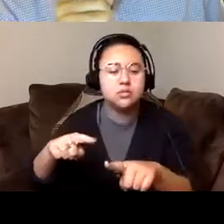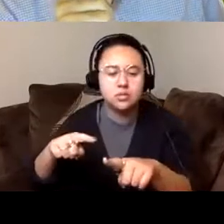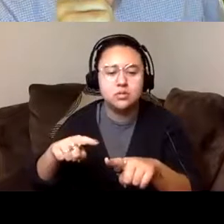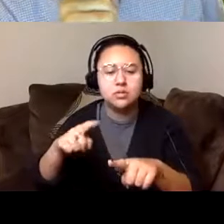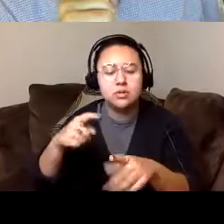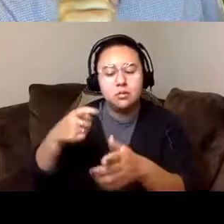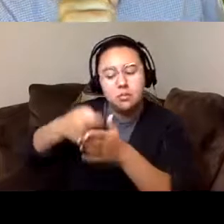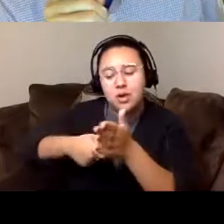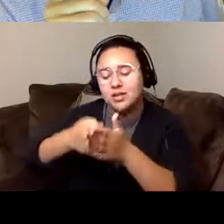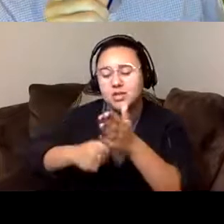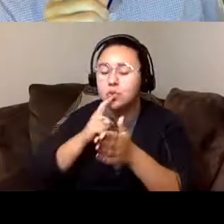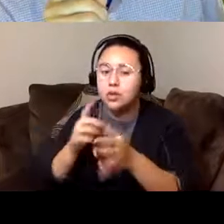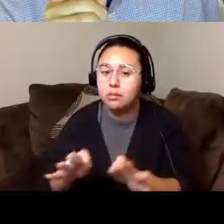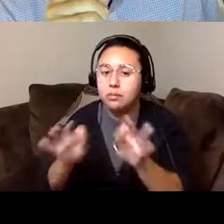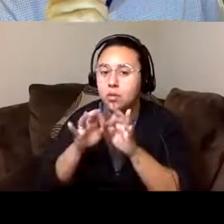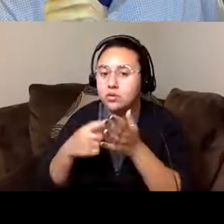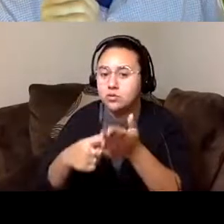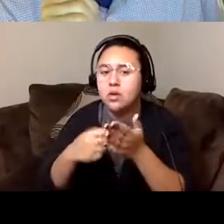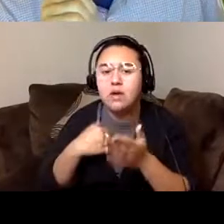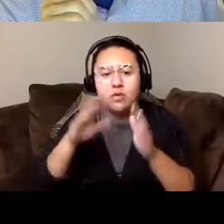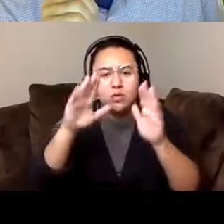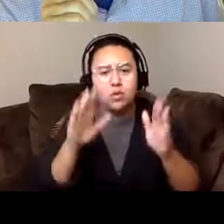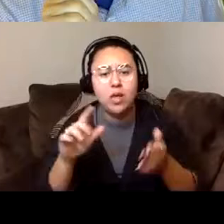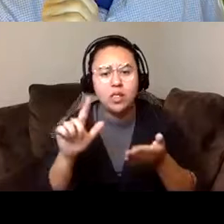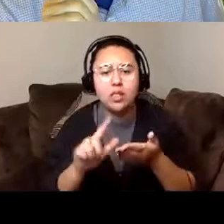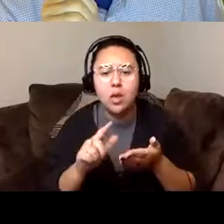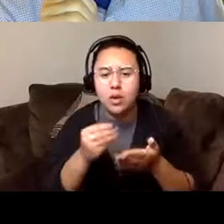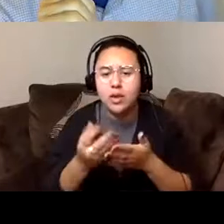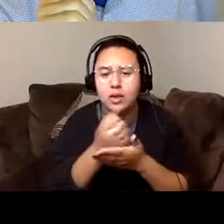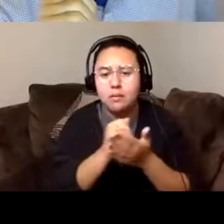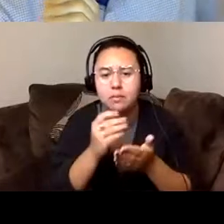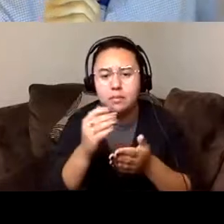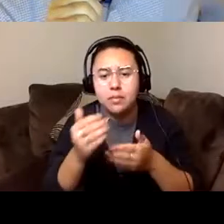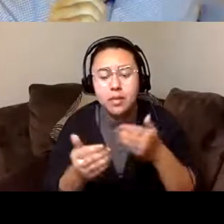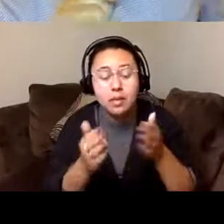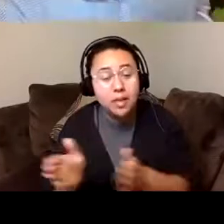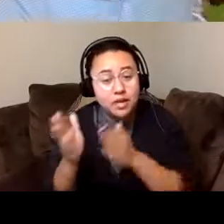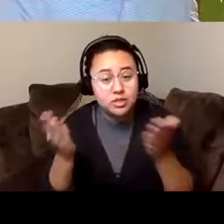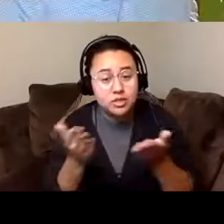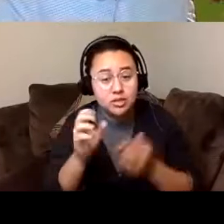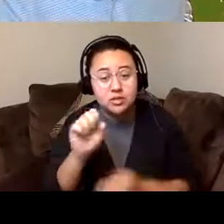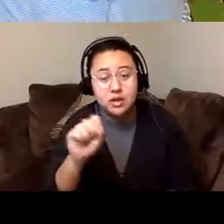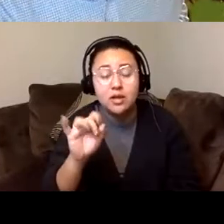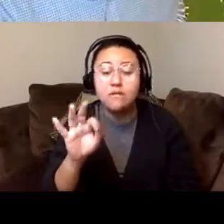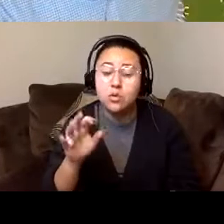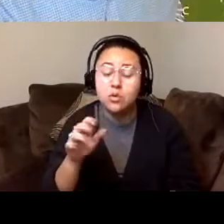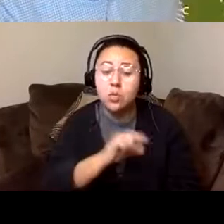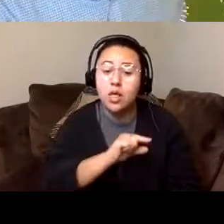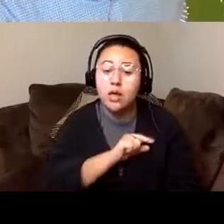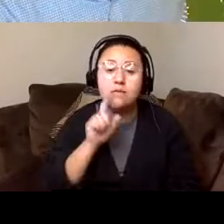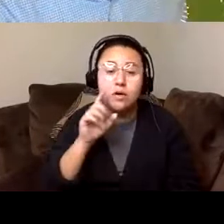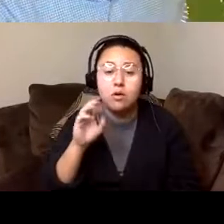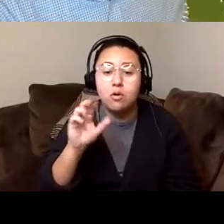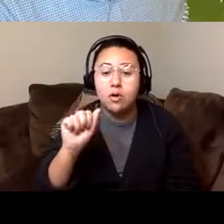is important. You know, we have really great low-income plans here in Seattle so that people that qualify for Orca Lift or housing benefits or food